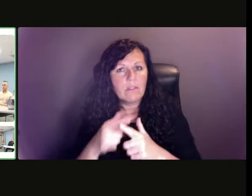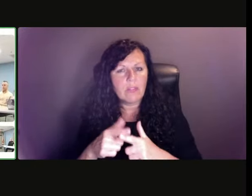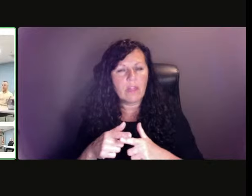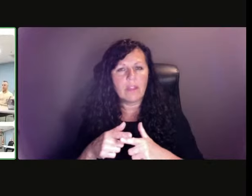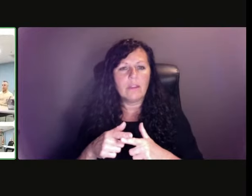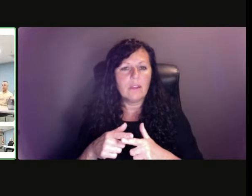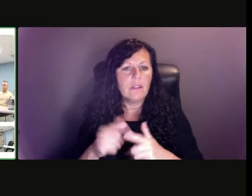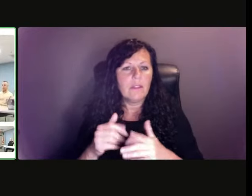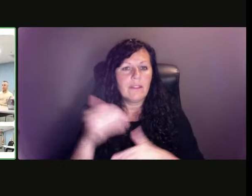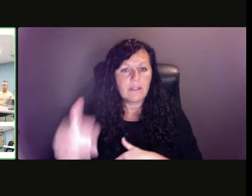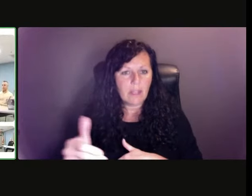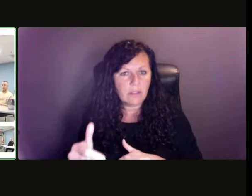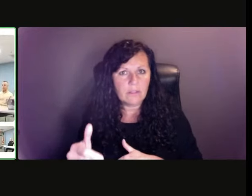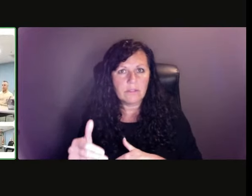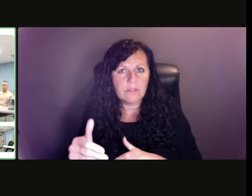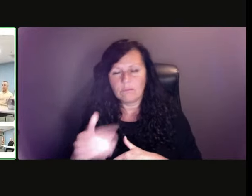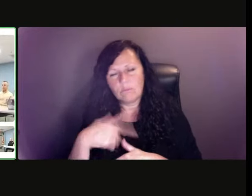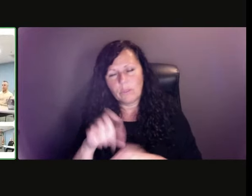this conversation?